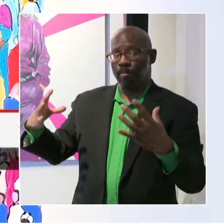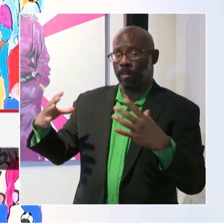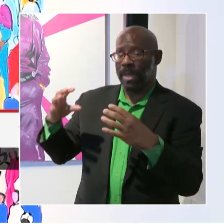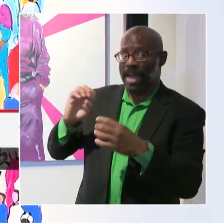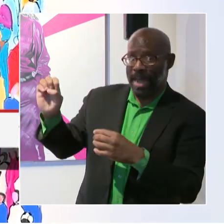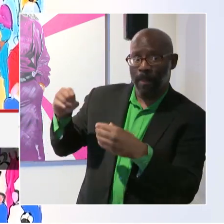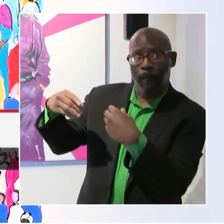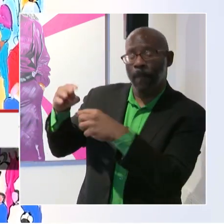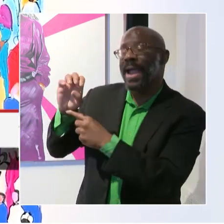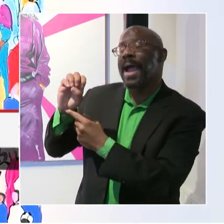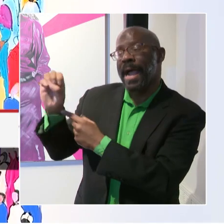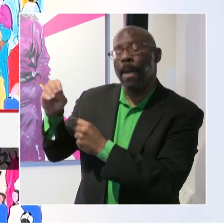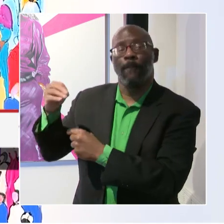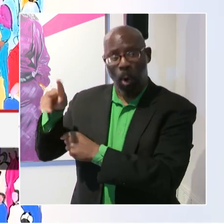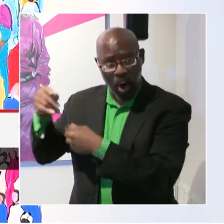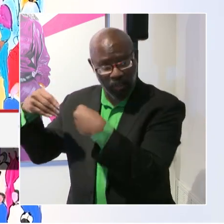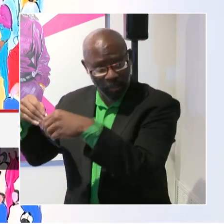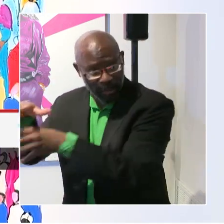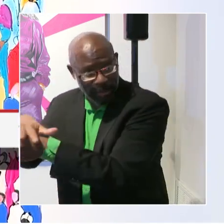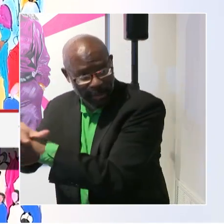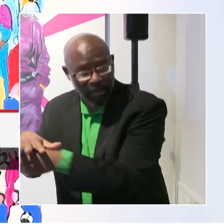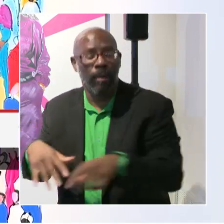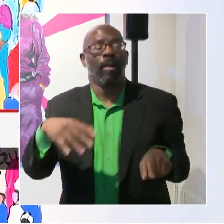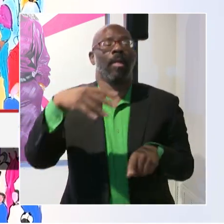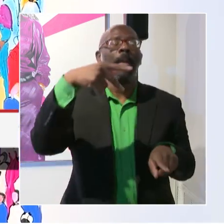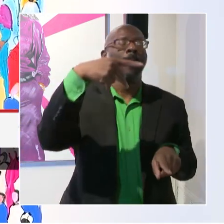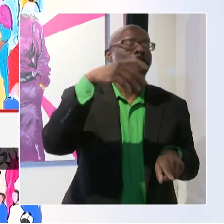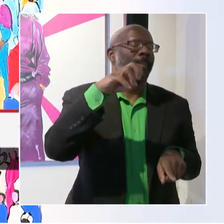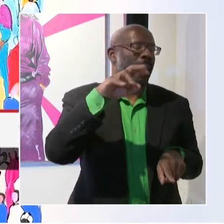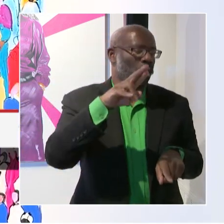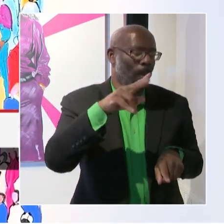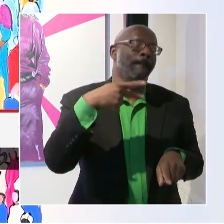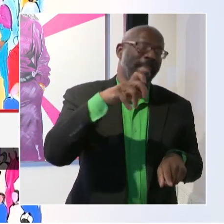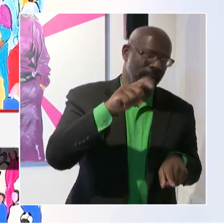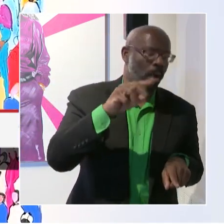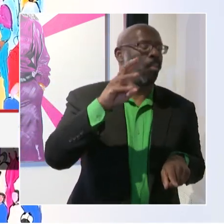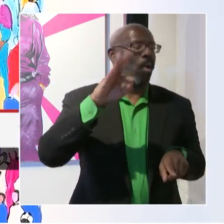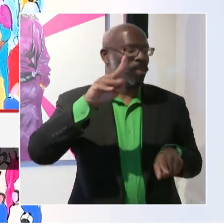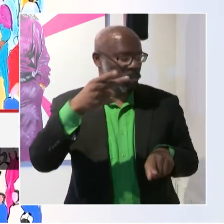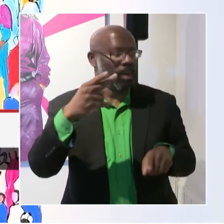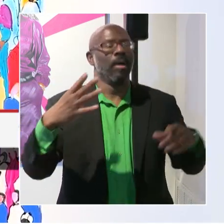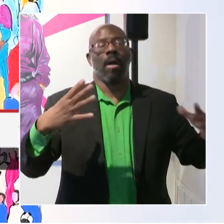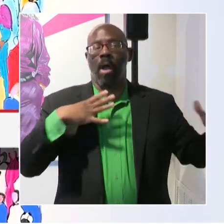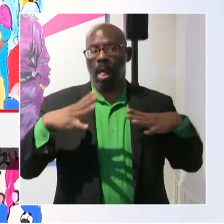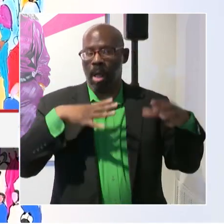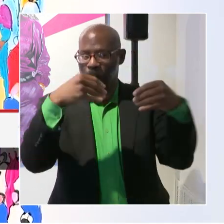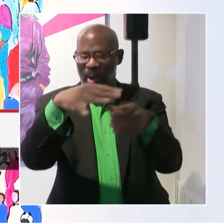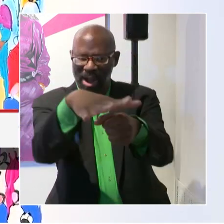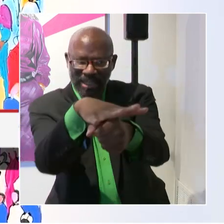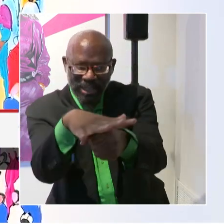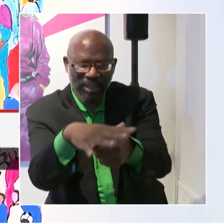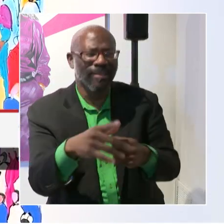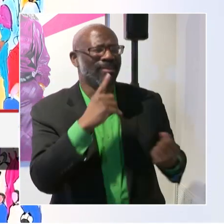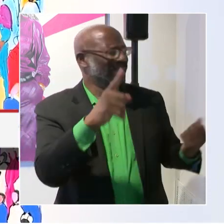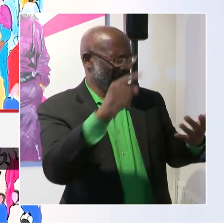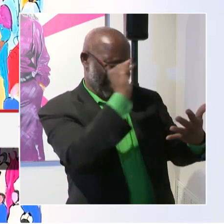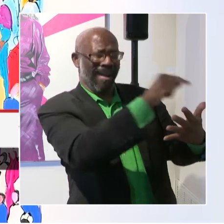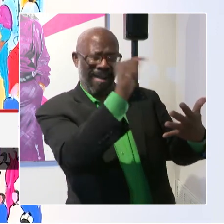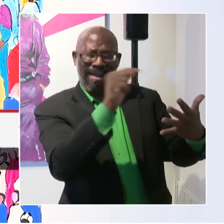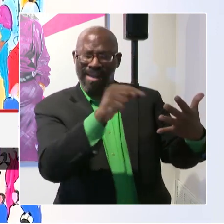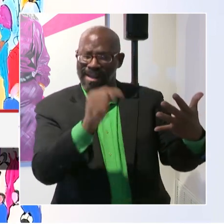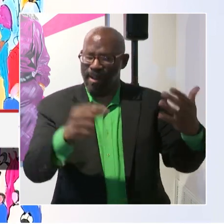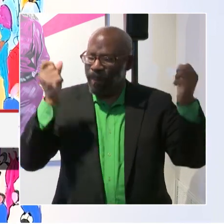Petworth holiday market. And then, of course, all of our great streets, main streets, and retail corridors. Many of our neighborhoods have been